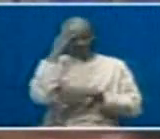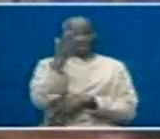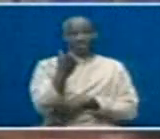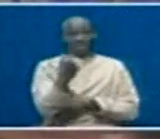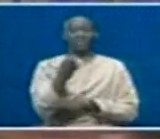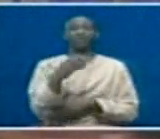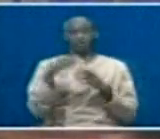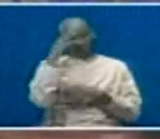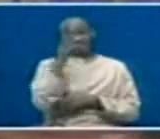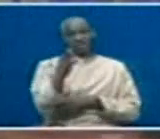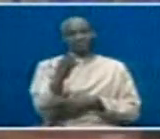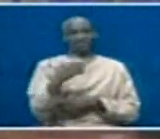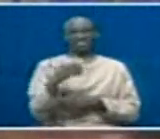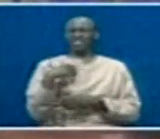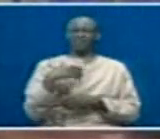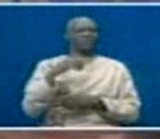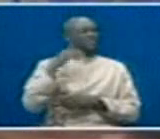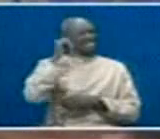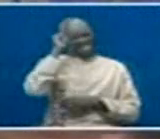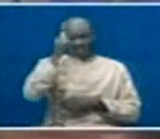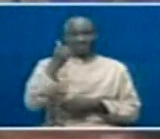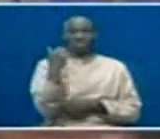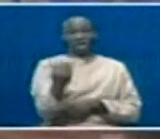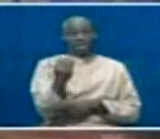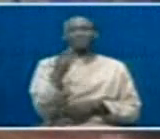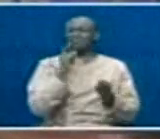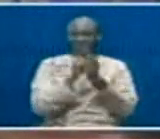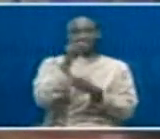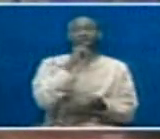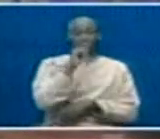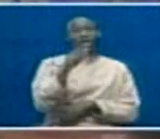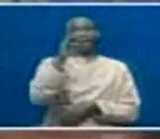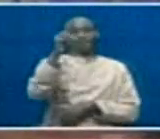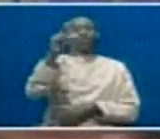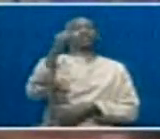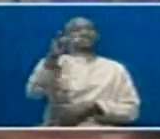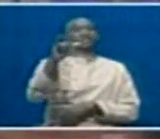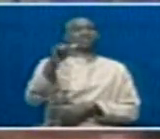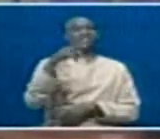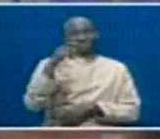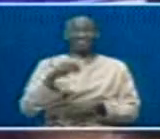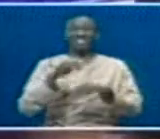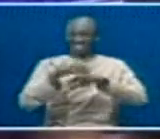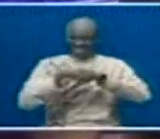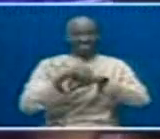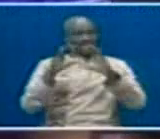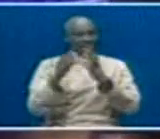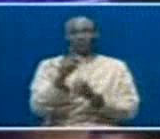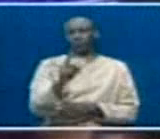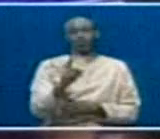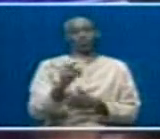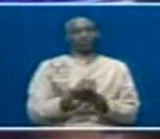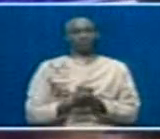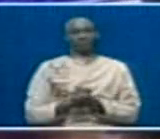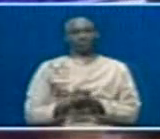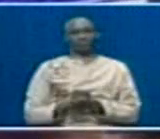in Manchester University, very bright lady, smart woman, morning, an English lass. You know, so, English lass. Yeah,